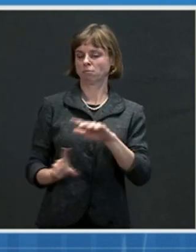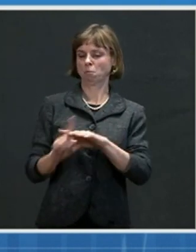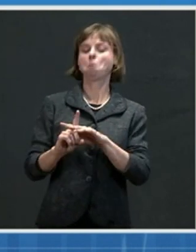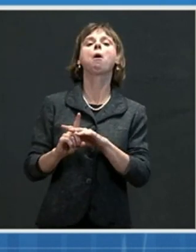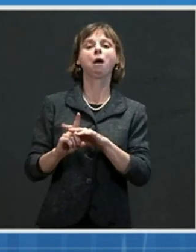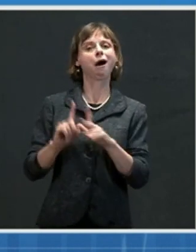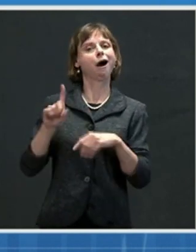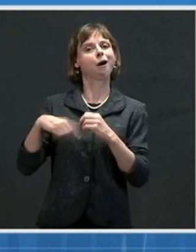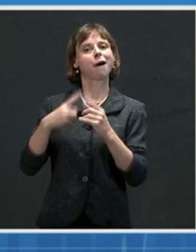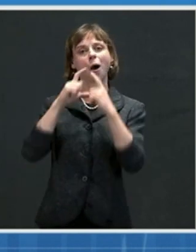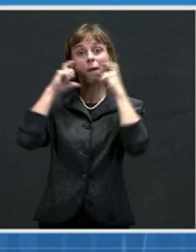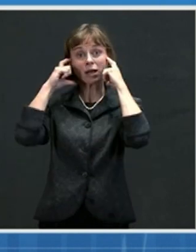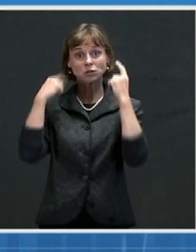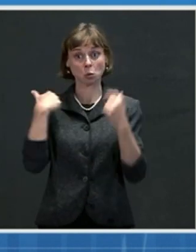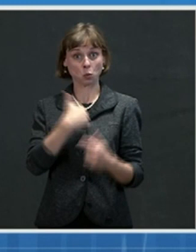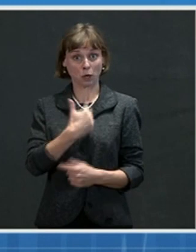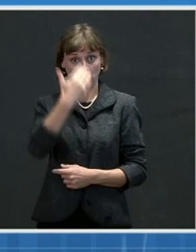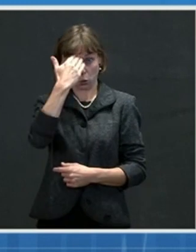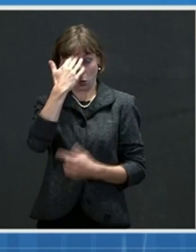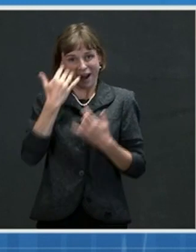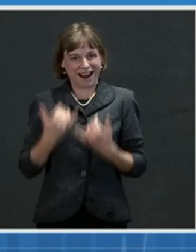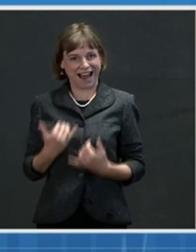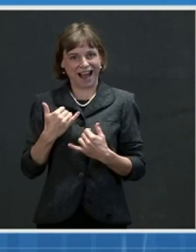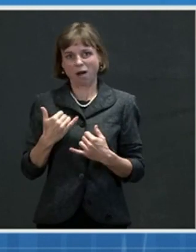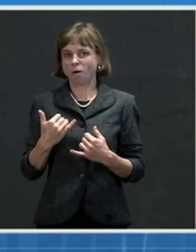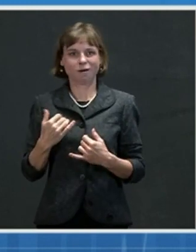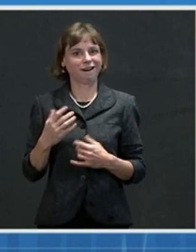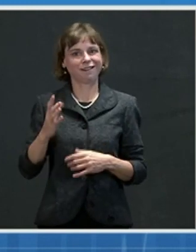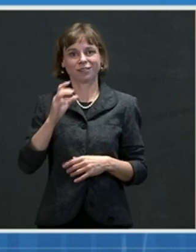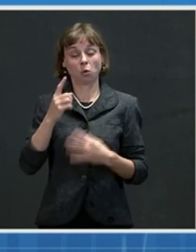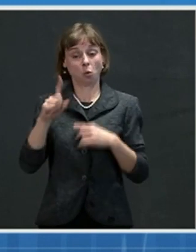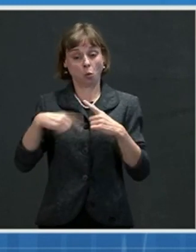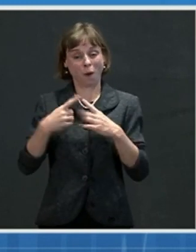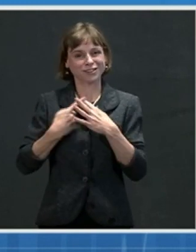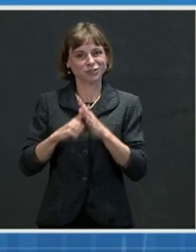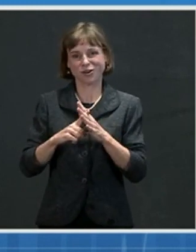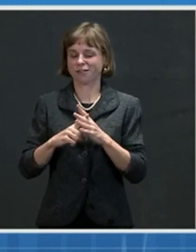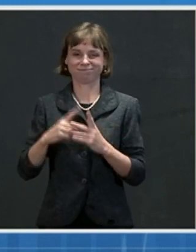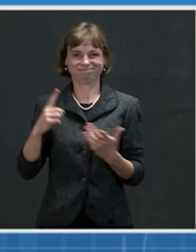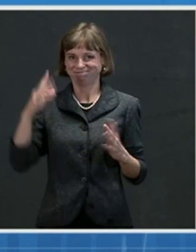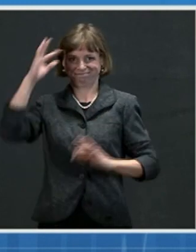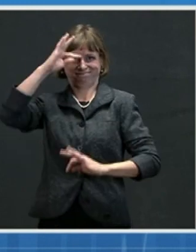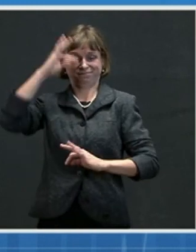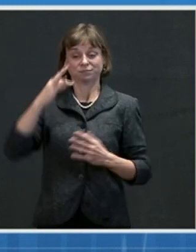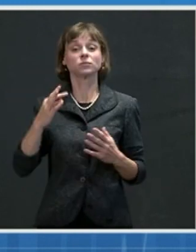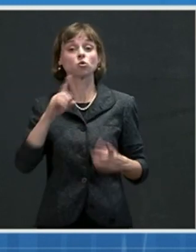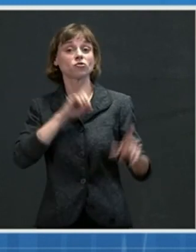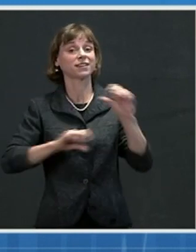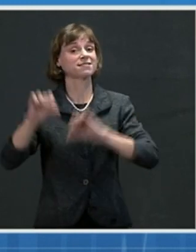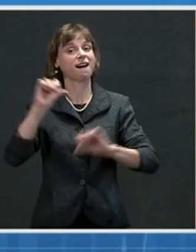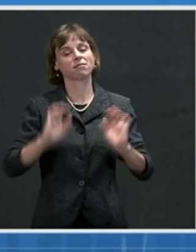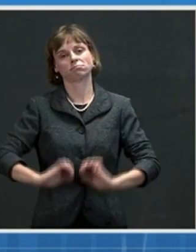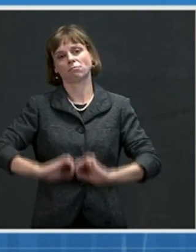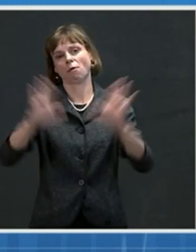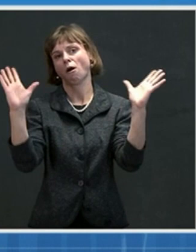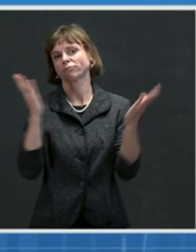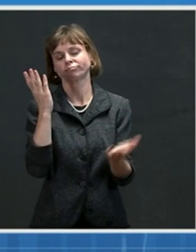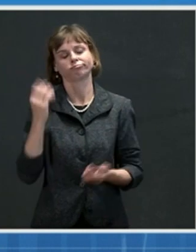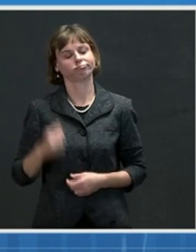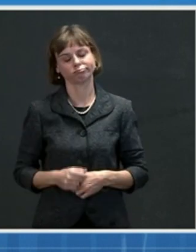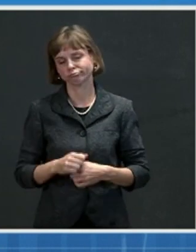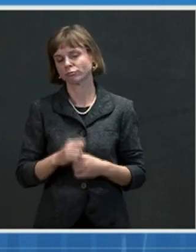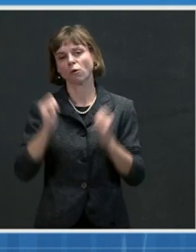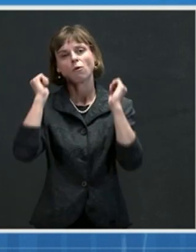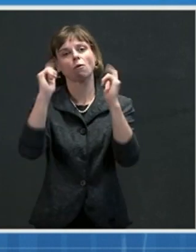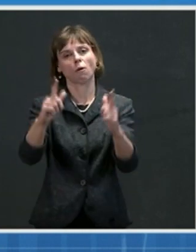now that we didn't know when the pandemic started. The science is clear. Everyone needs to be wearing a mask when they are in